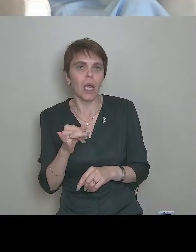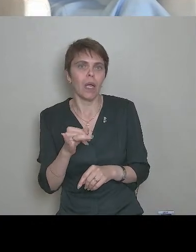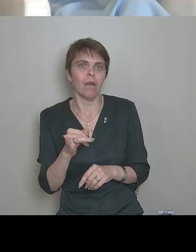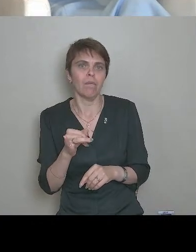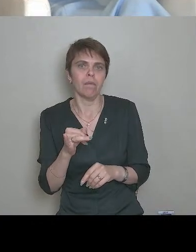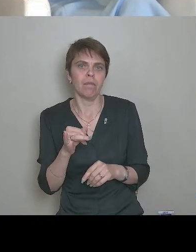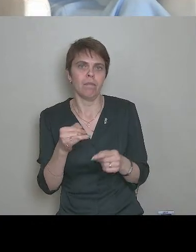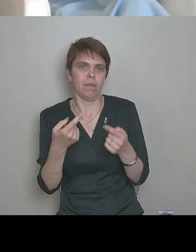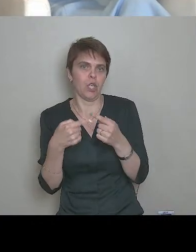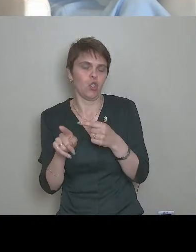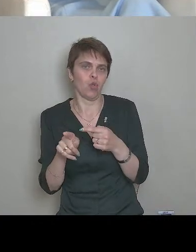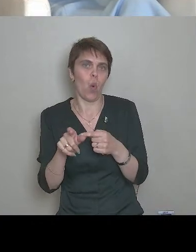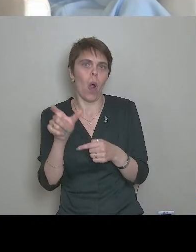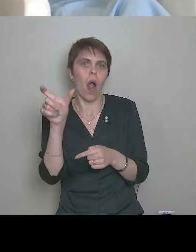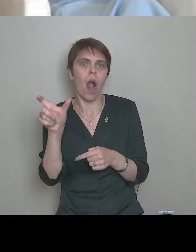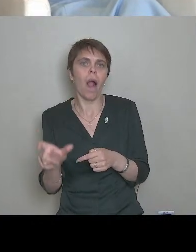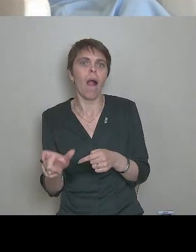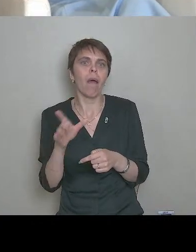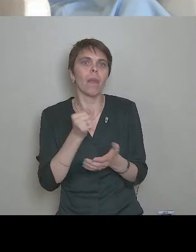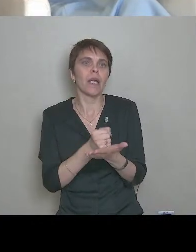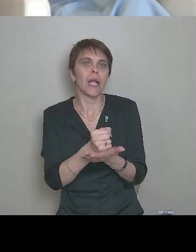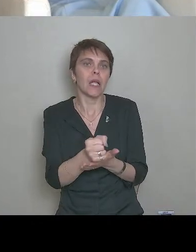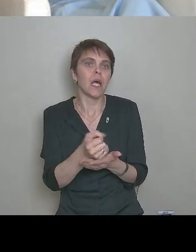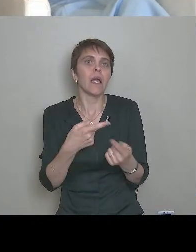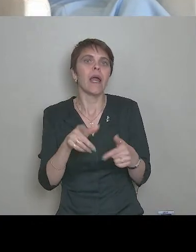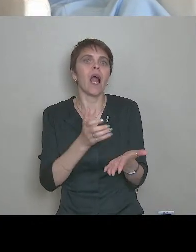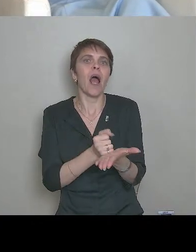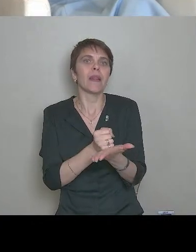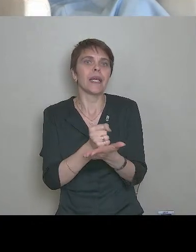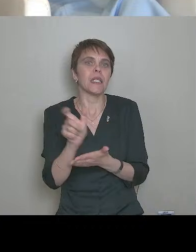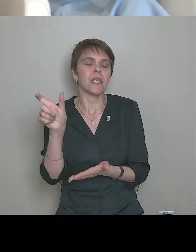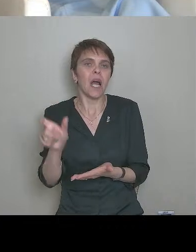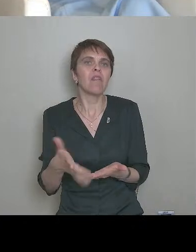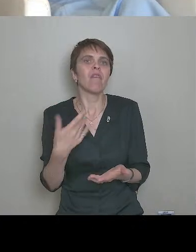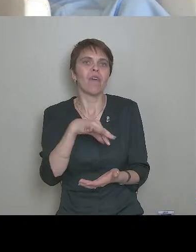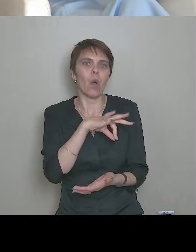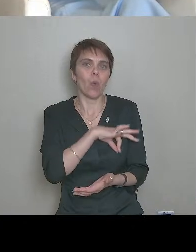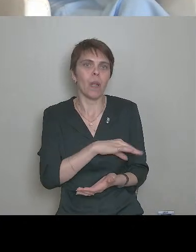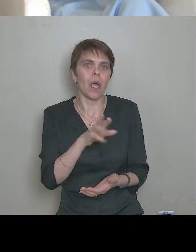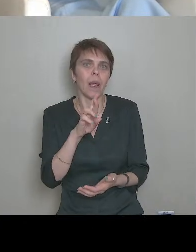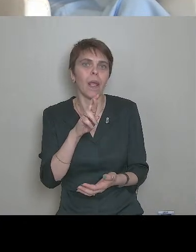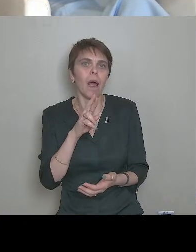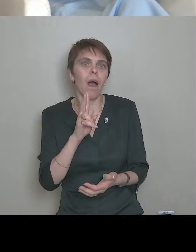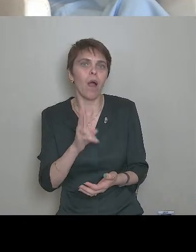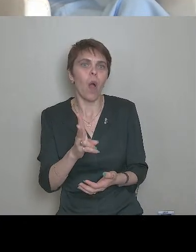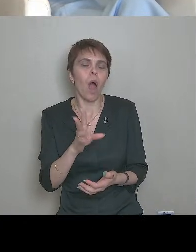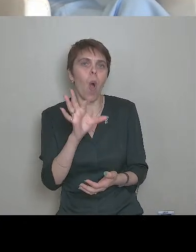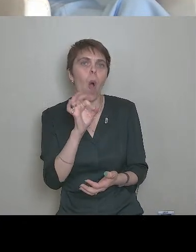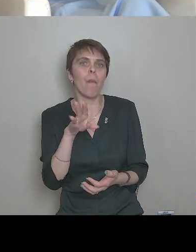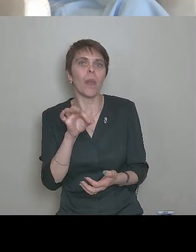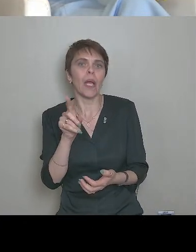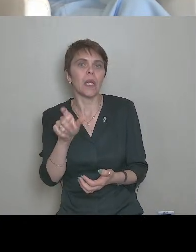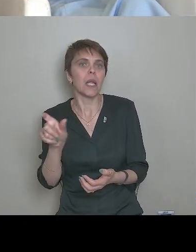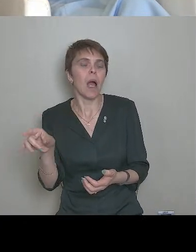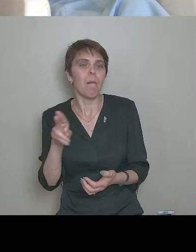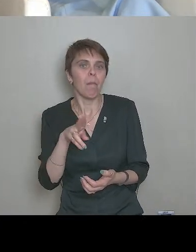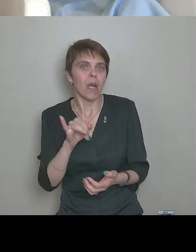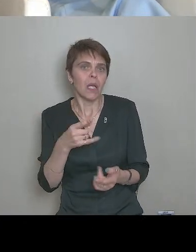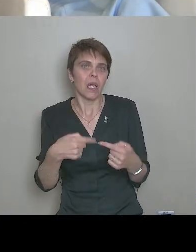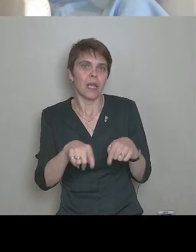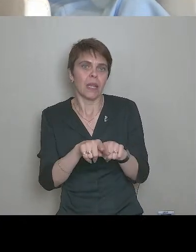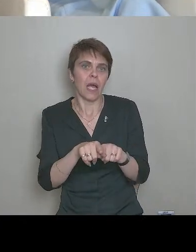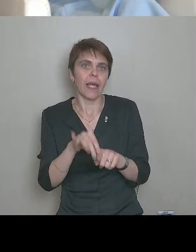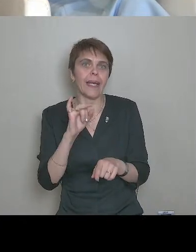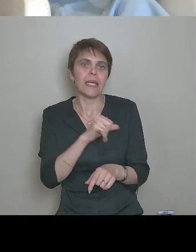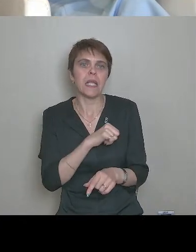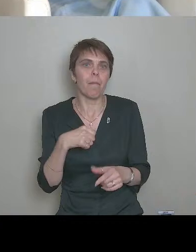elections, and actually it will help to shape up the public opinion as well. And it has been used always as one of the